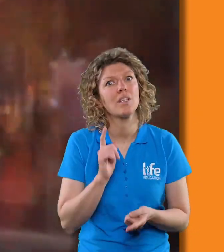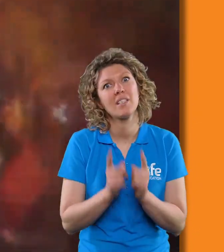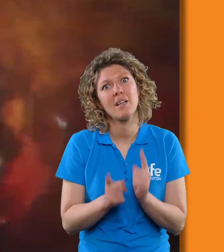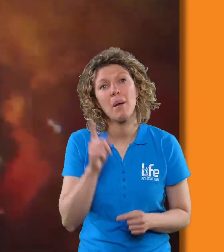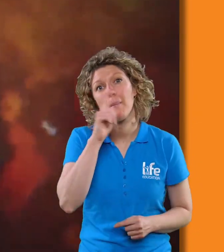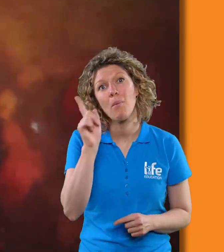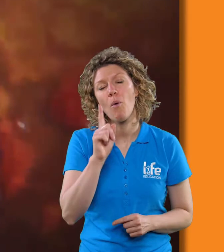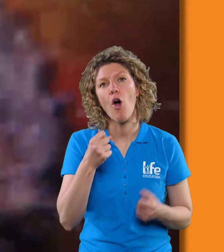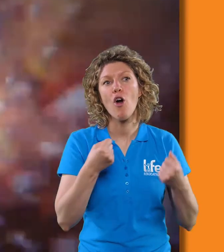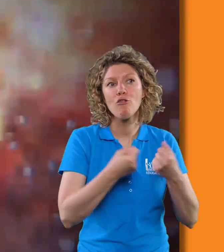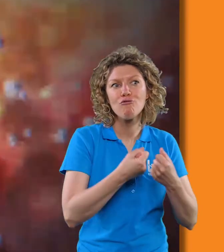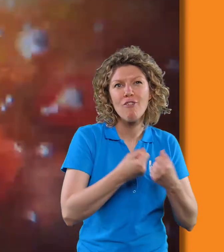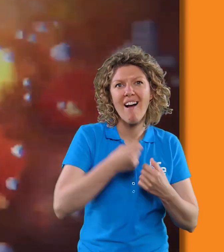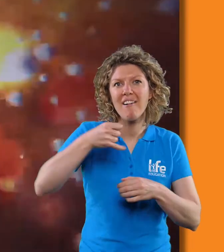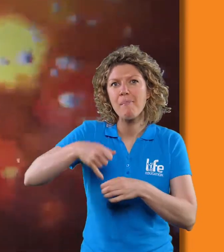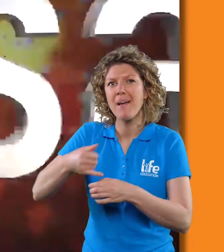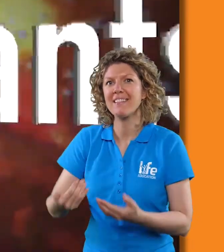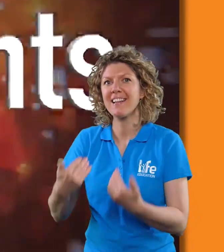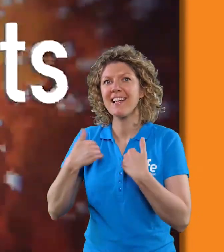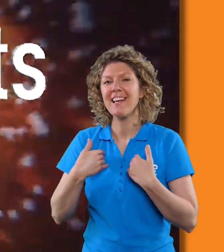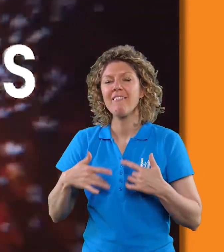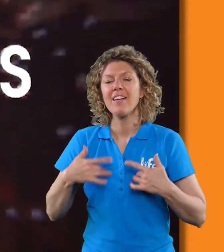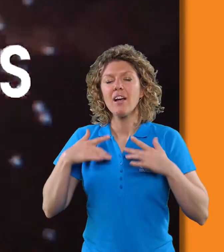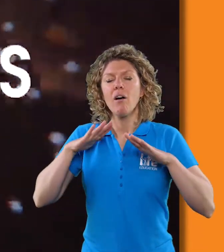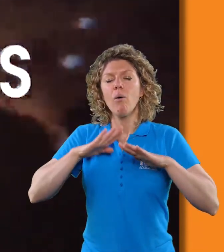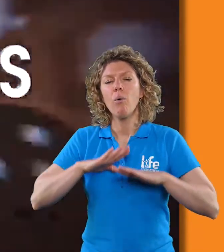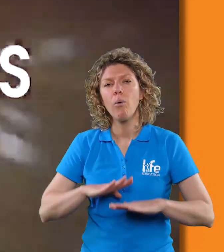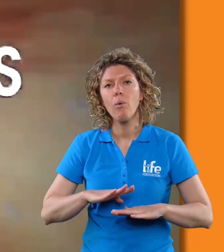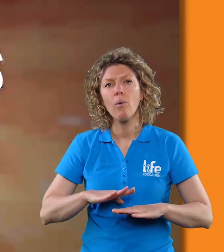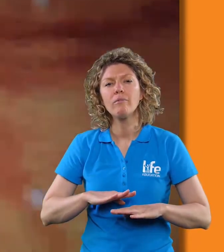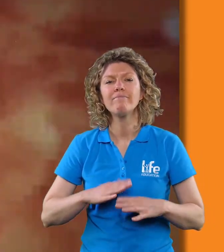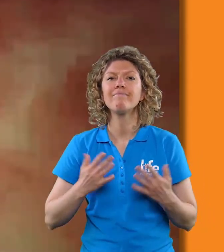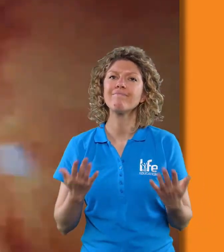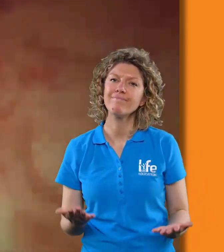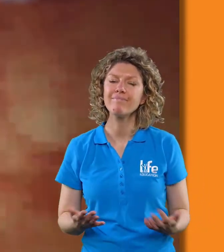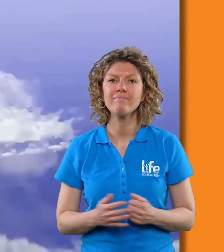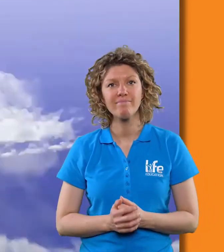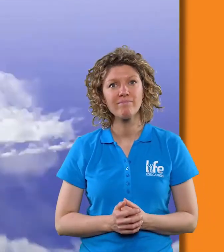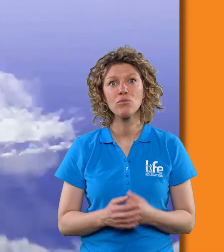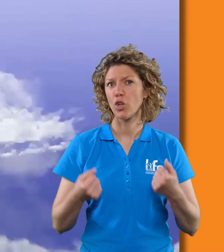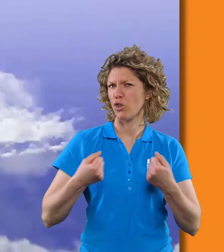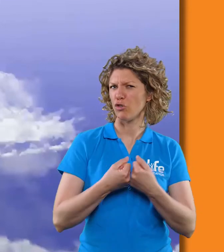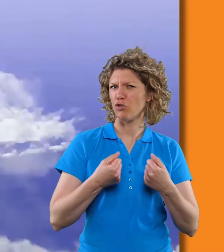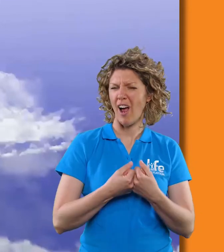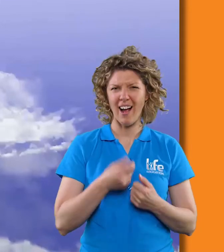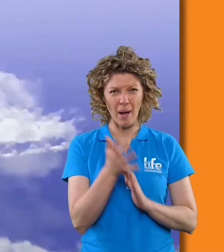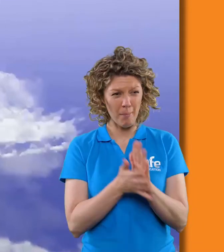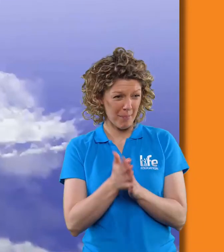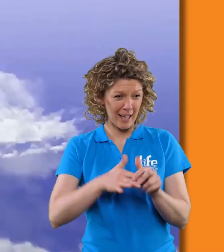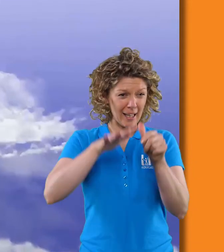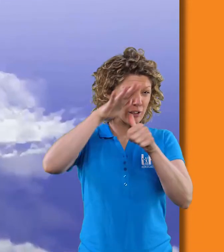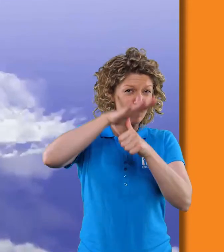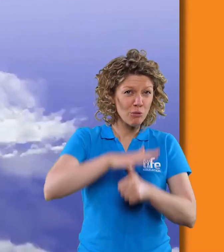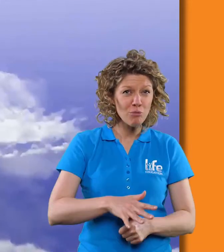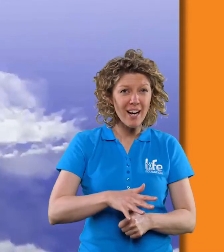help them. Drugs that do this are called depressants. These drugs aren't called depressants because they make a person depressed.